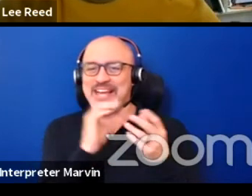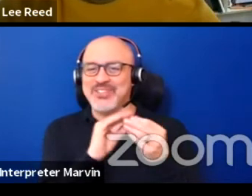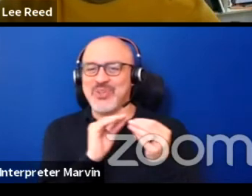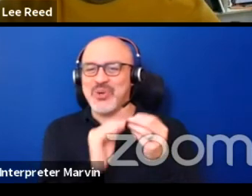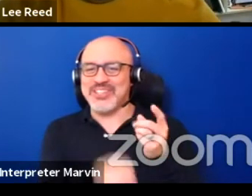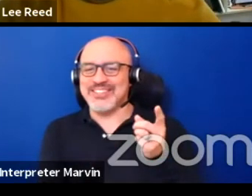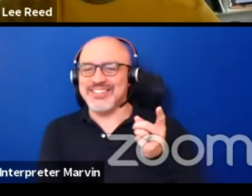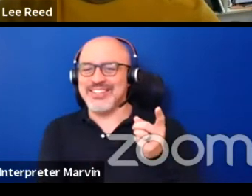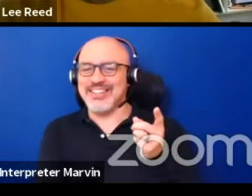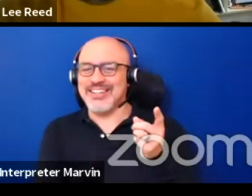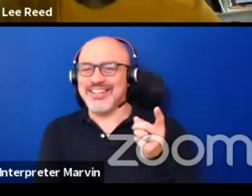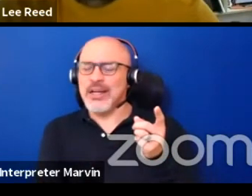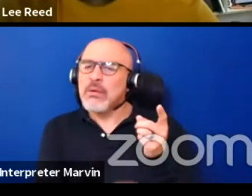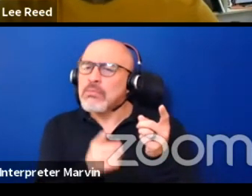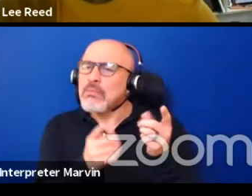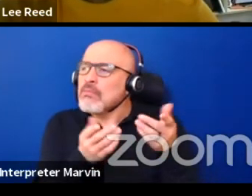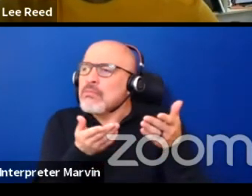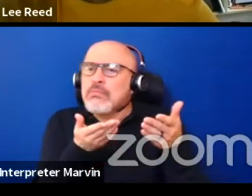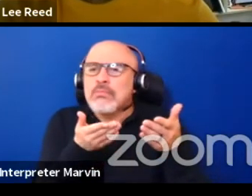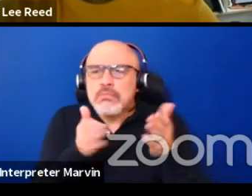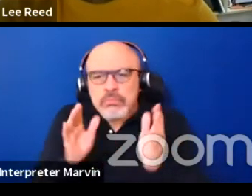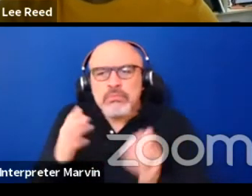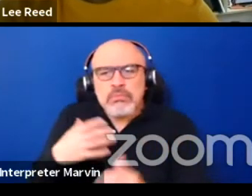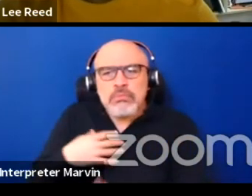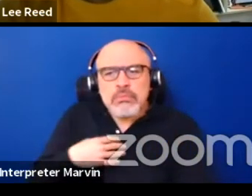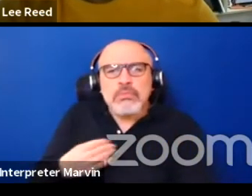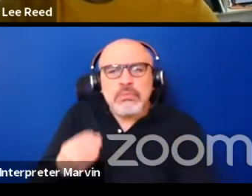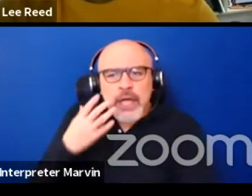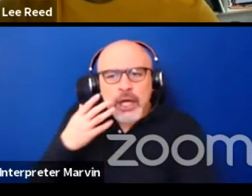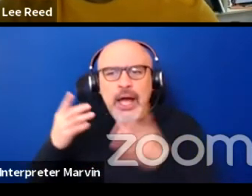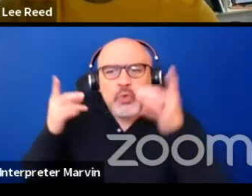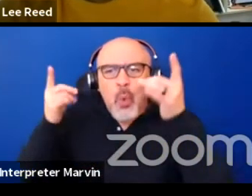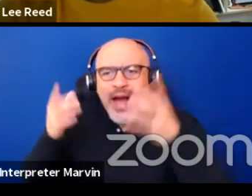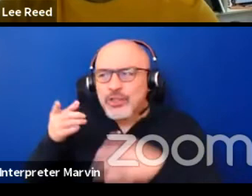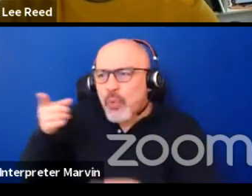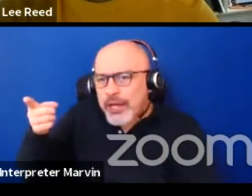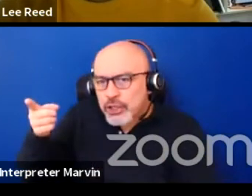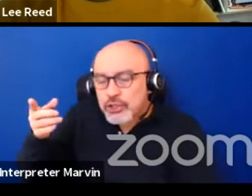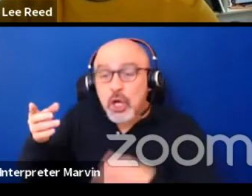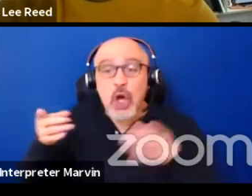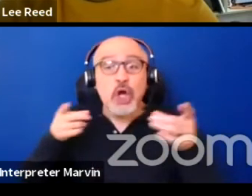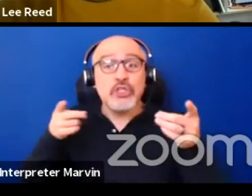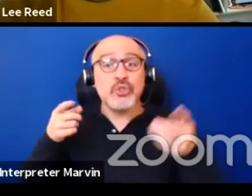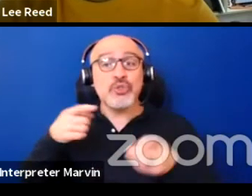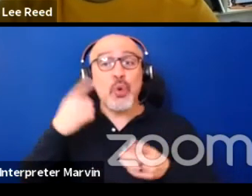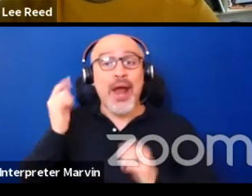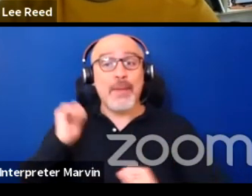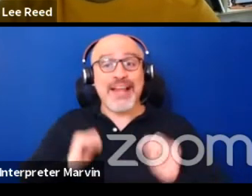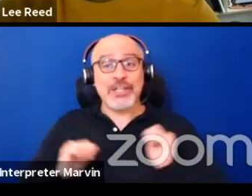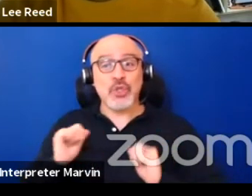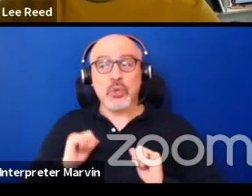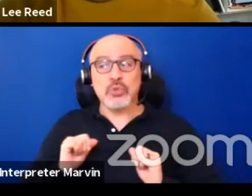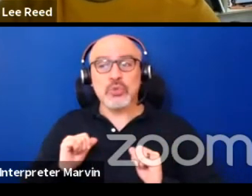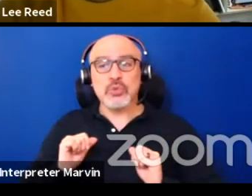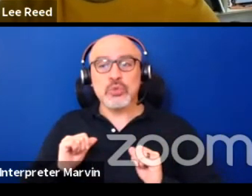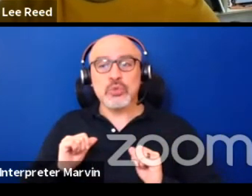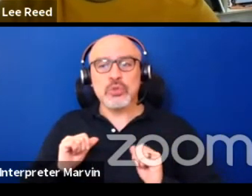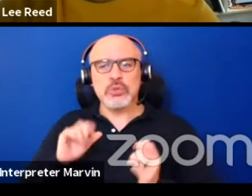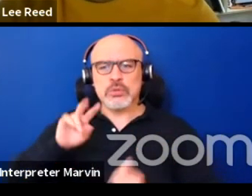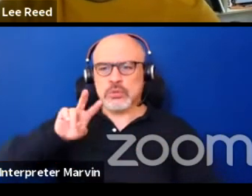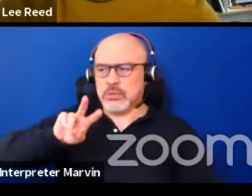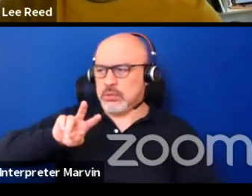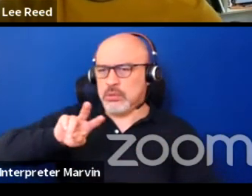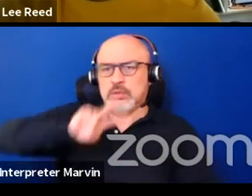they allow white directors to direct Black shows, I don't understand why it